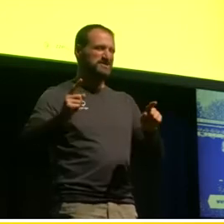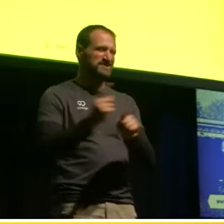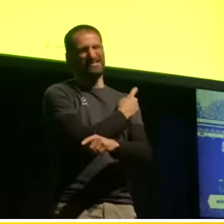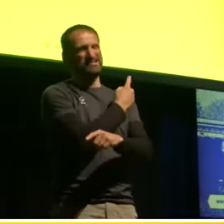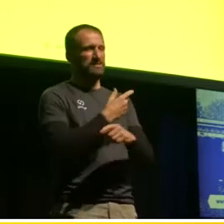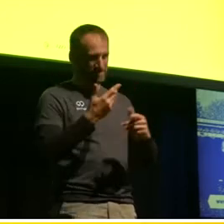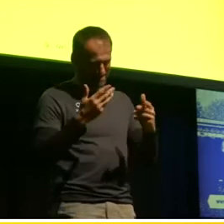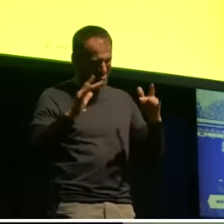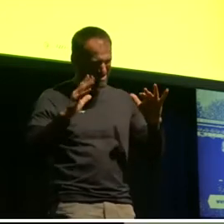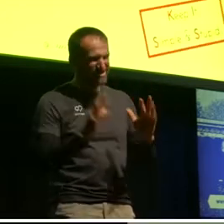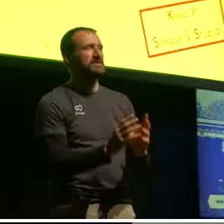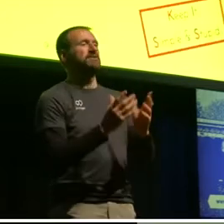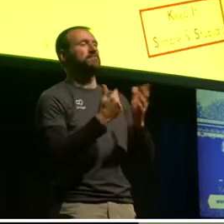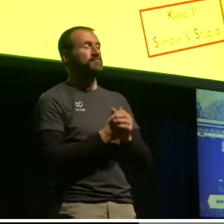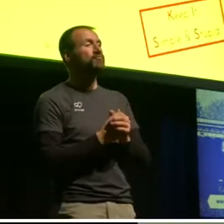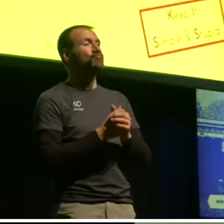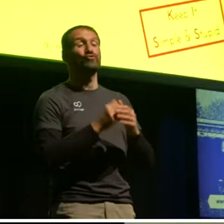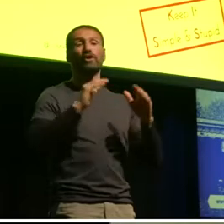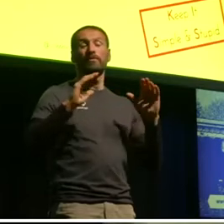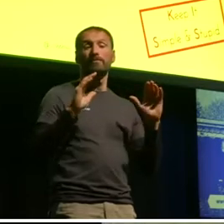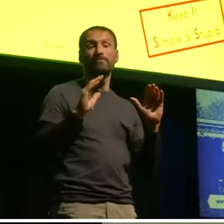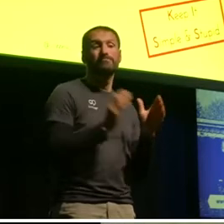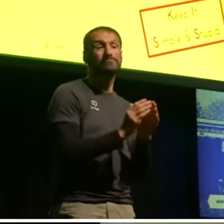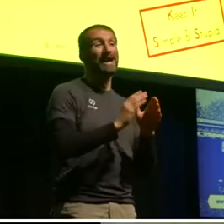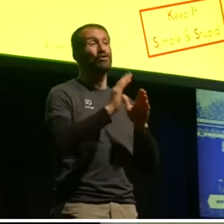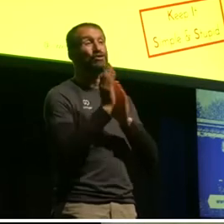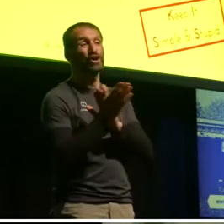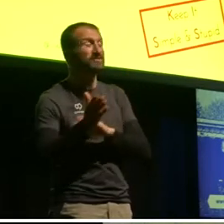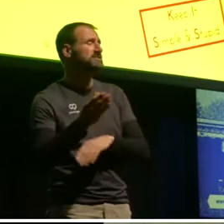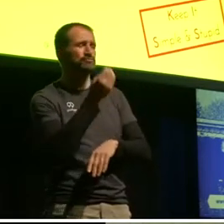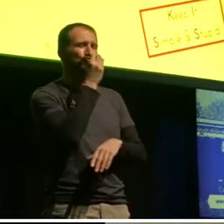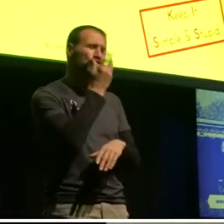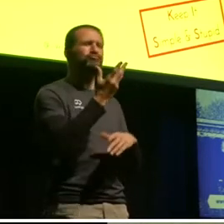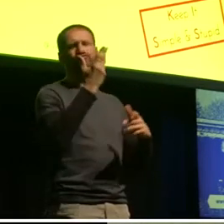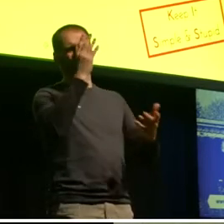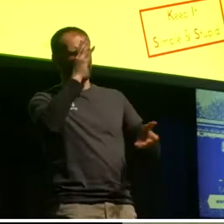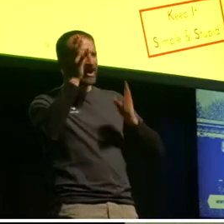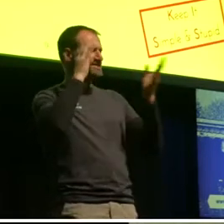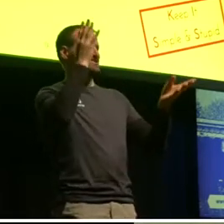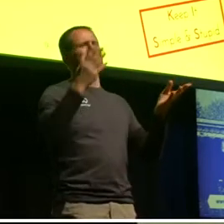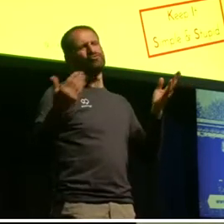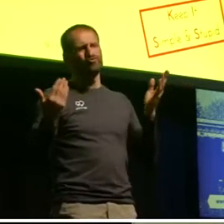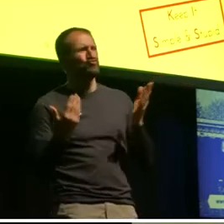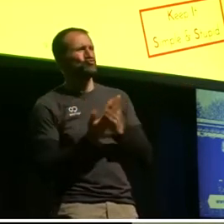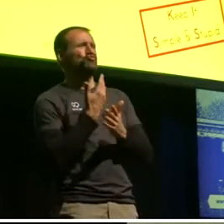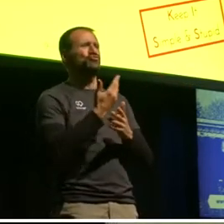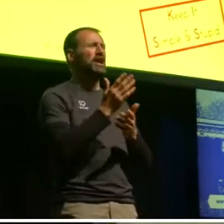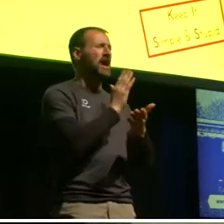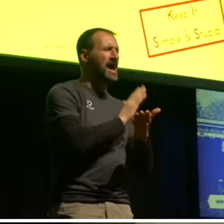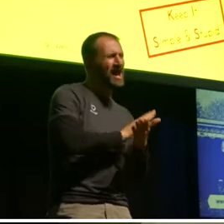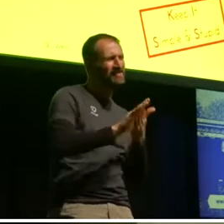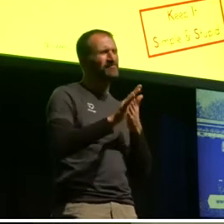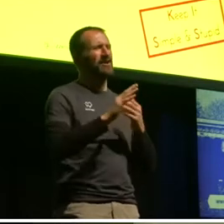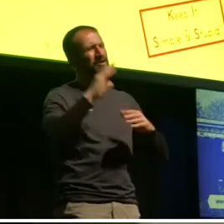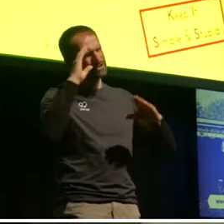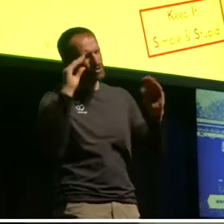So microservices was kind of fancy. You had this idea of keeping it really simple, stupid, and people